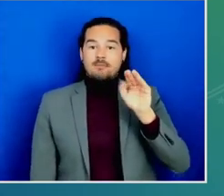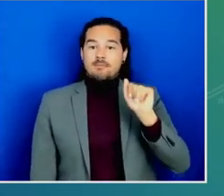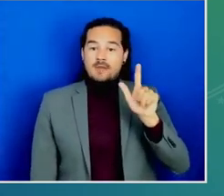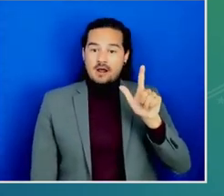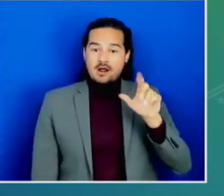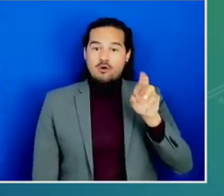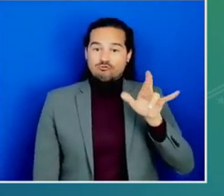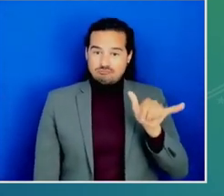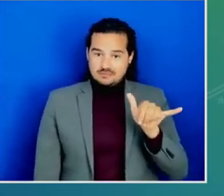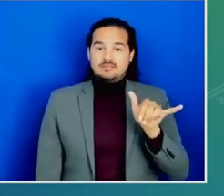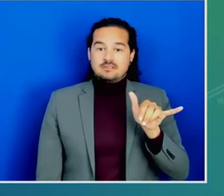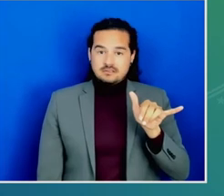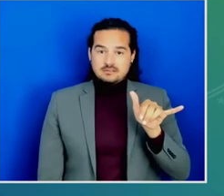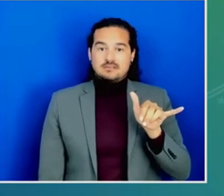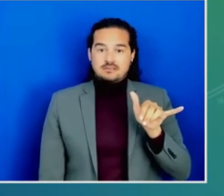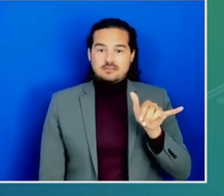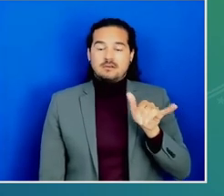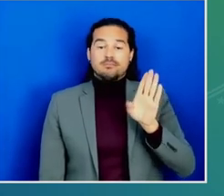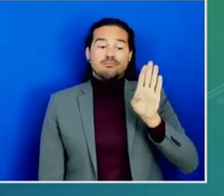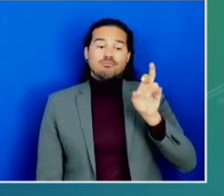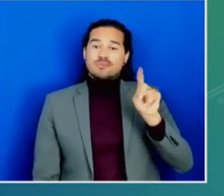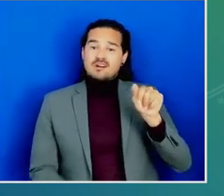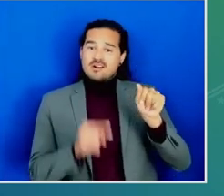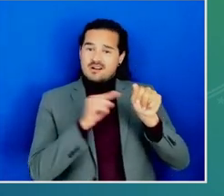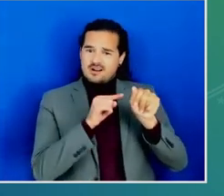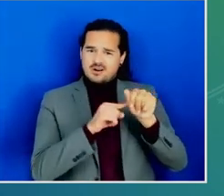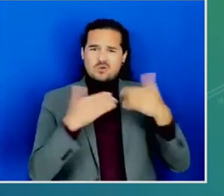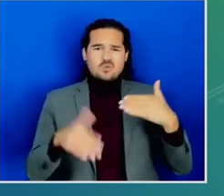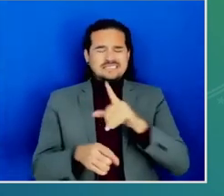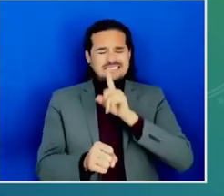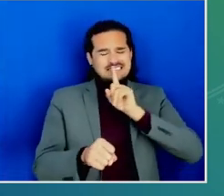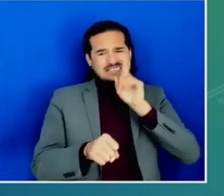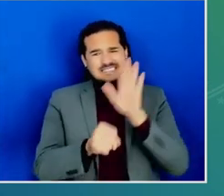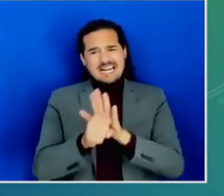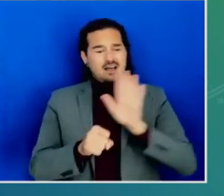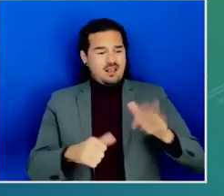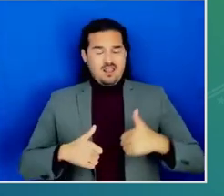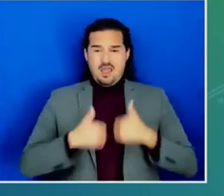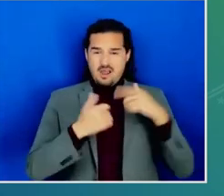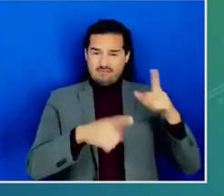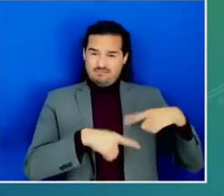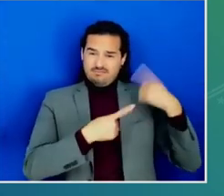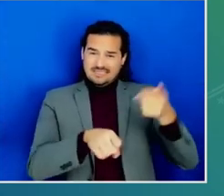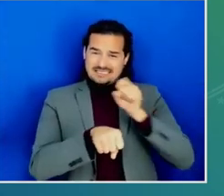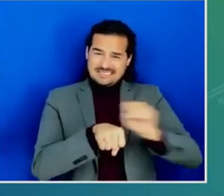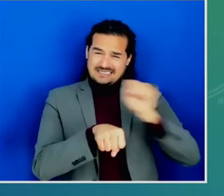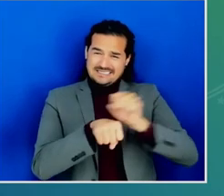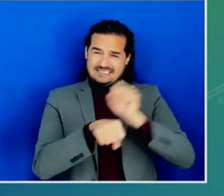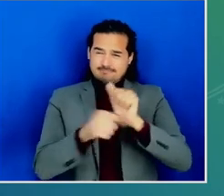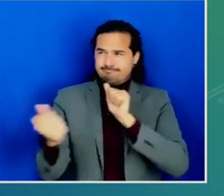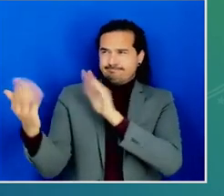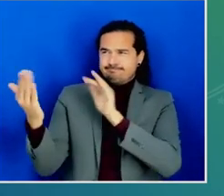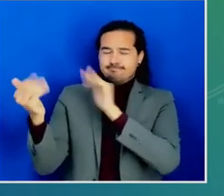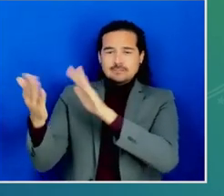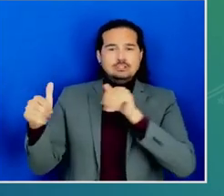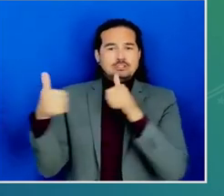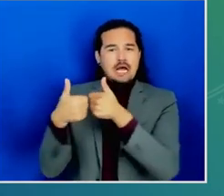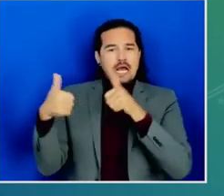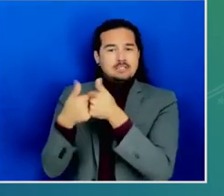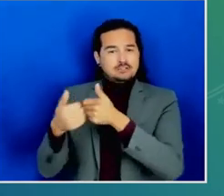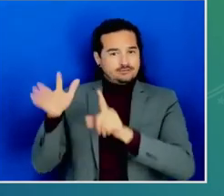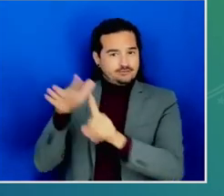daughter of a working-class family who has dedicated her life to solving the most complex environmental challenges facing America. She